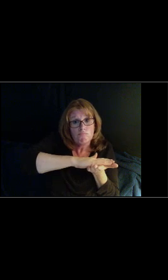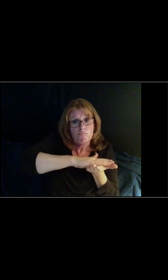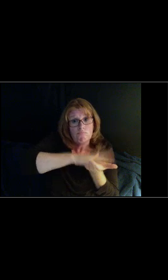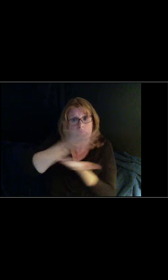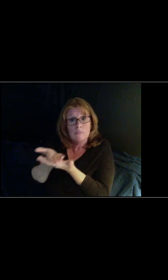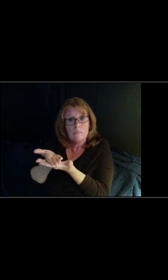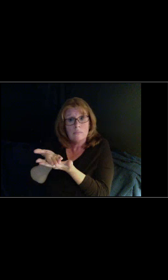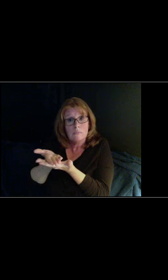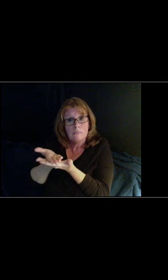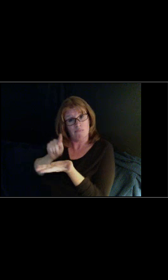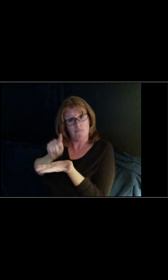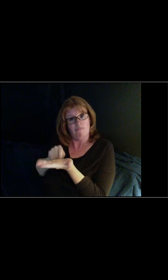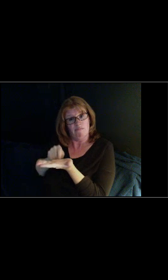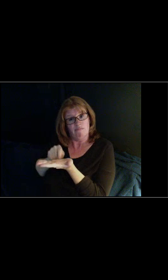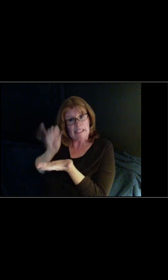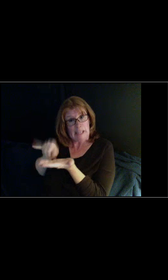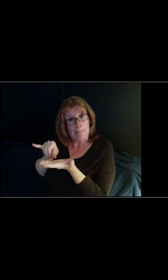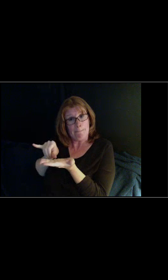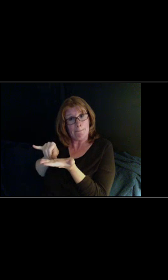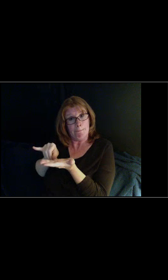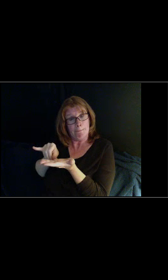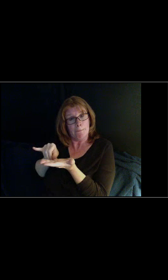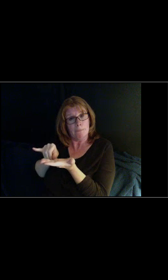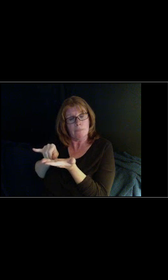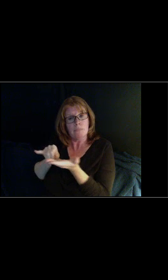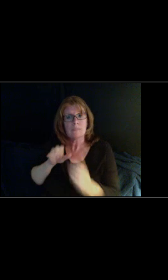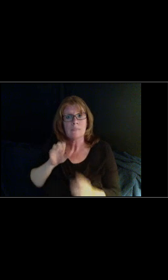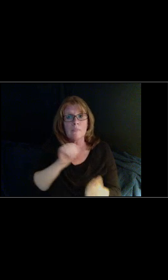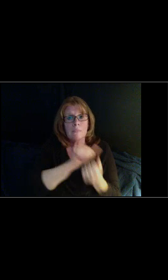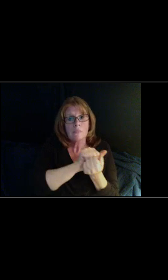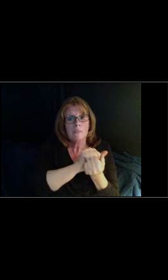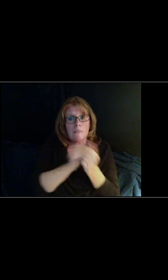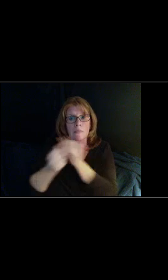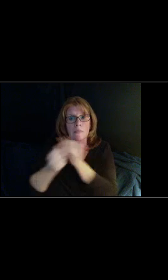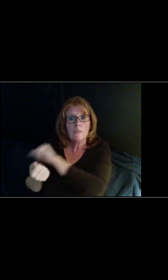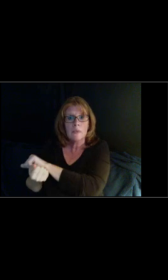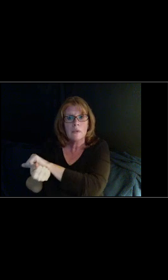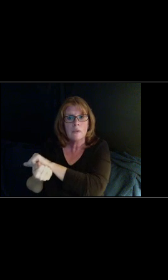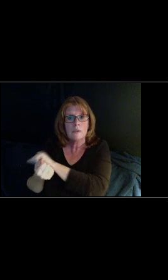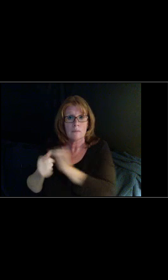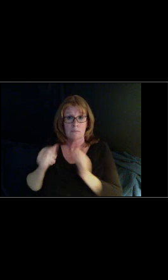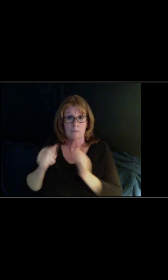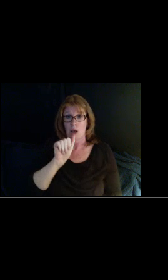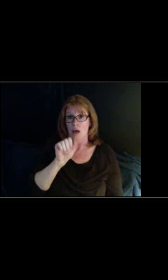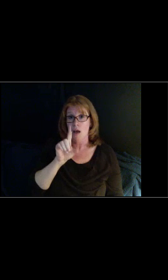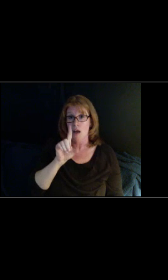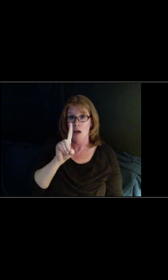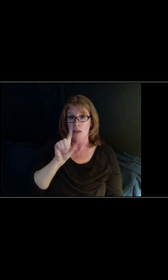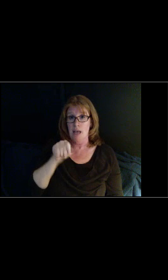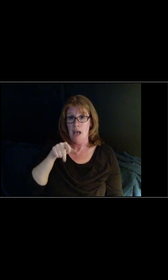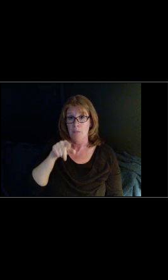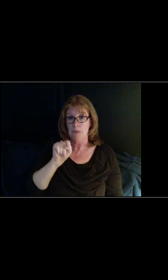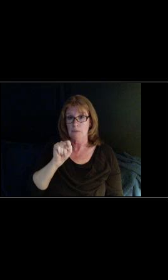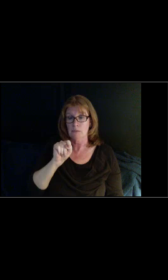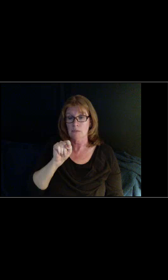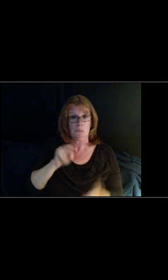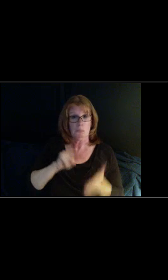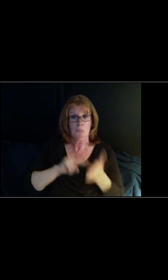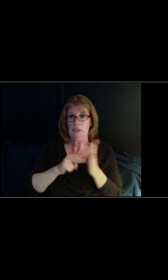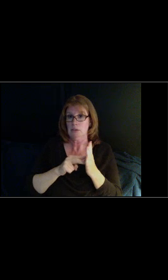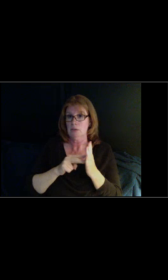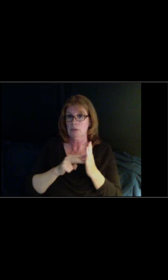the meaning of what the information is. Often that meaning needs